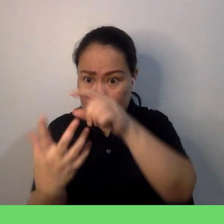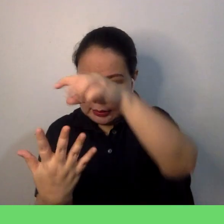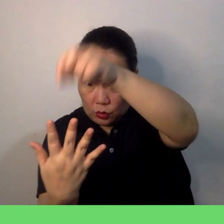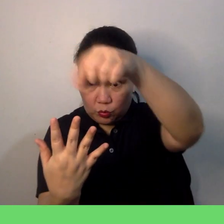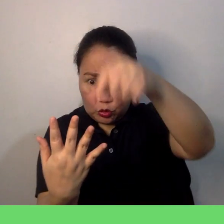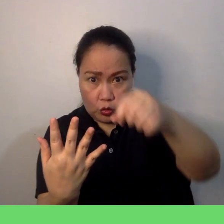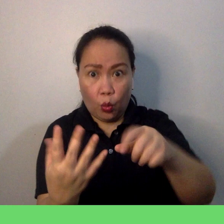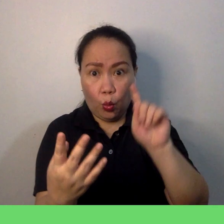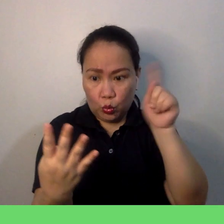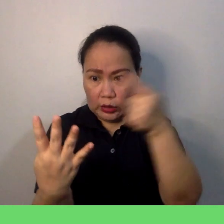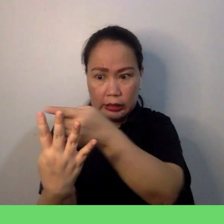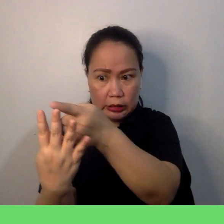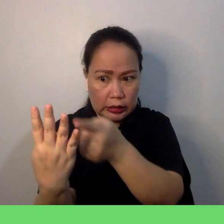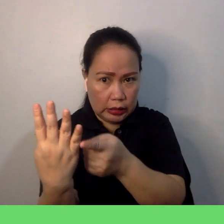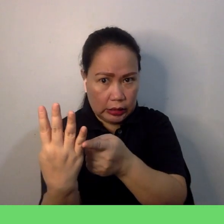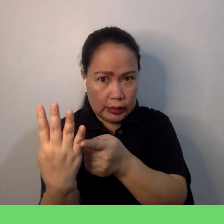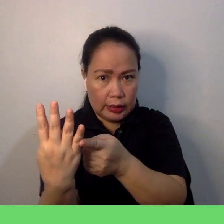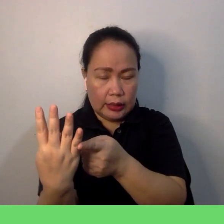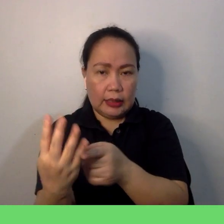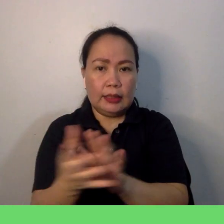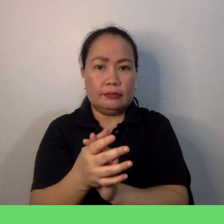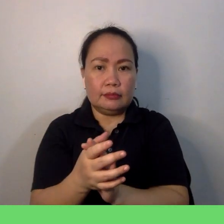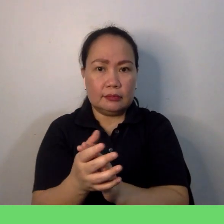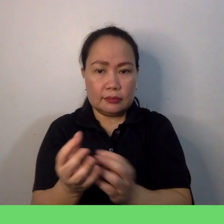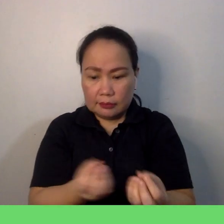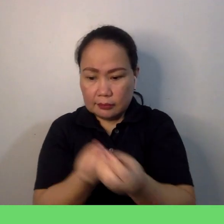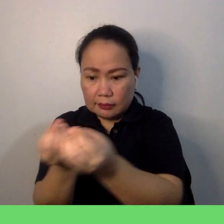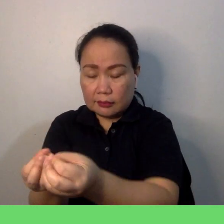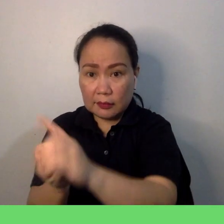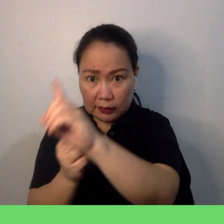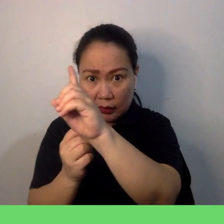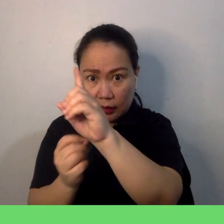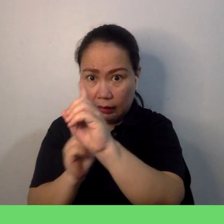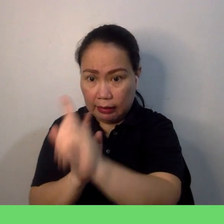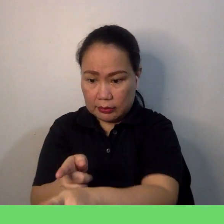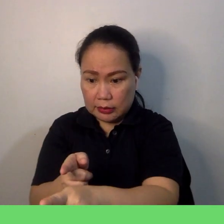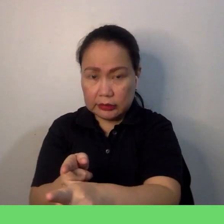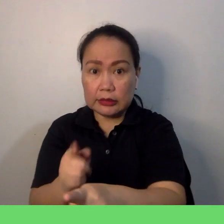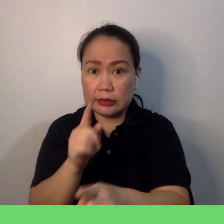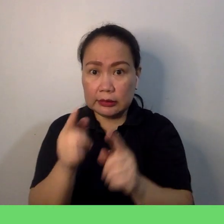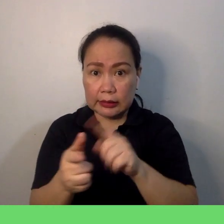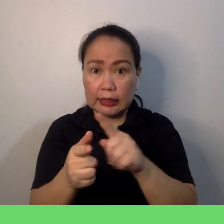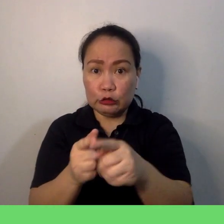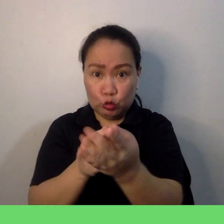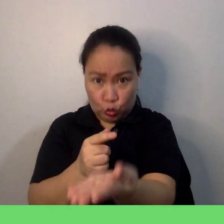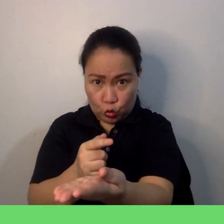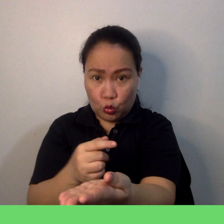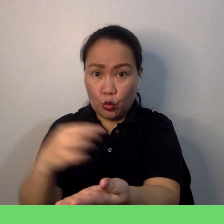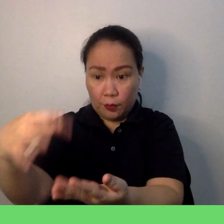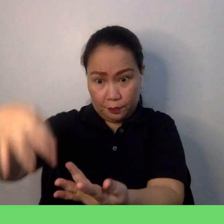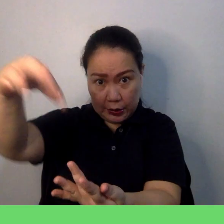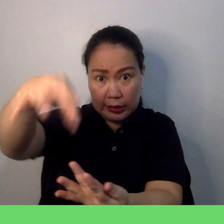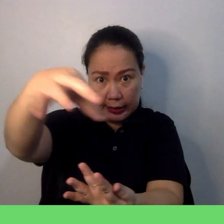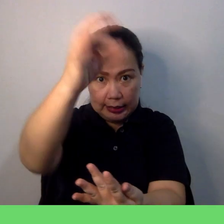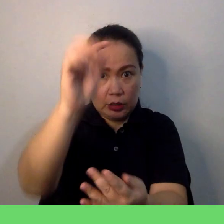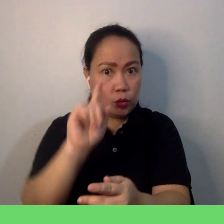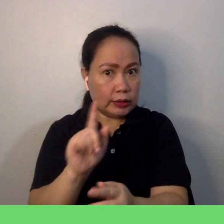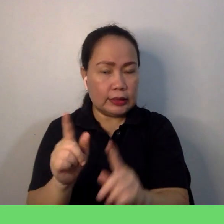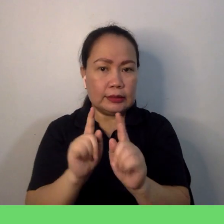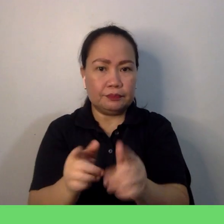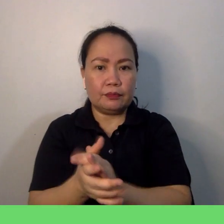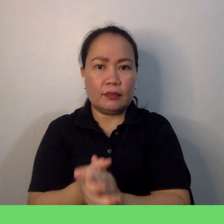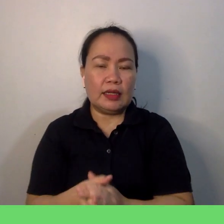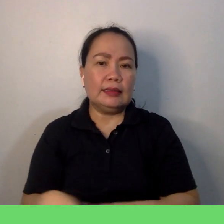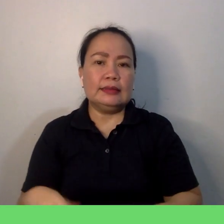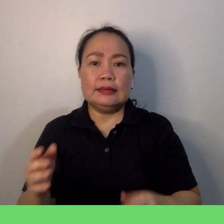wala dun sa option. So, sila magpo-provide ng sagot, ang gagawin mo, pipili ka lang. And then, another type of question is